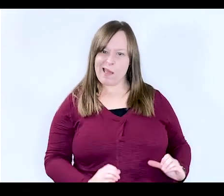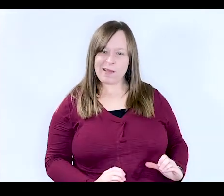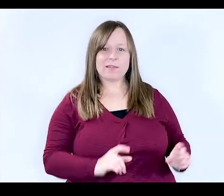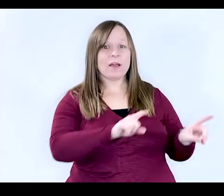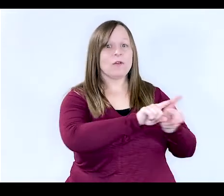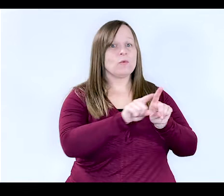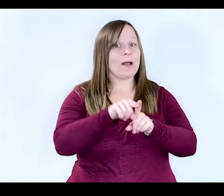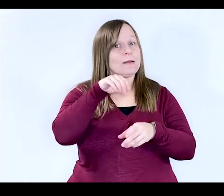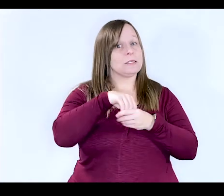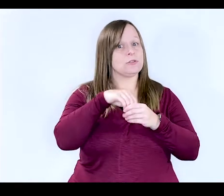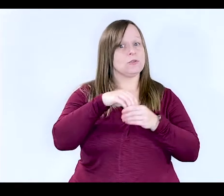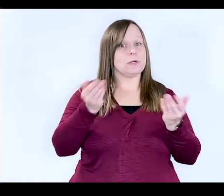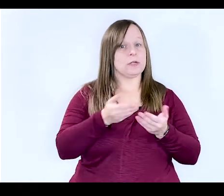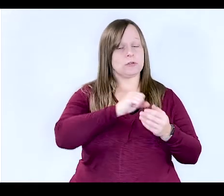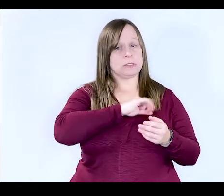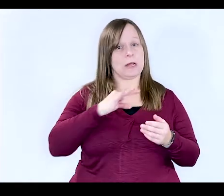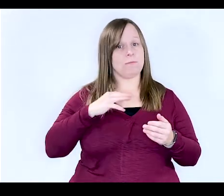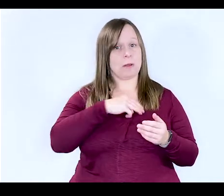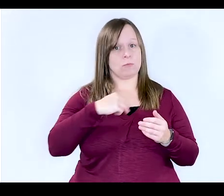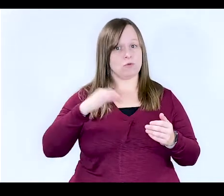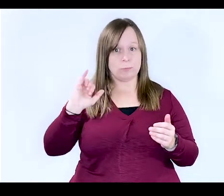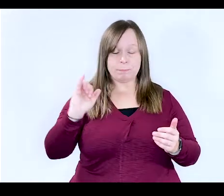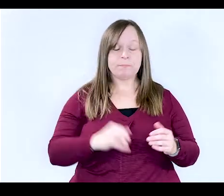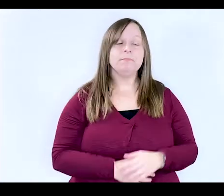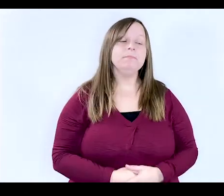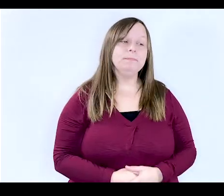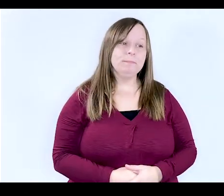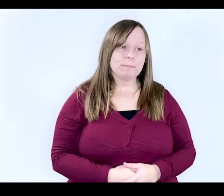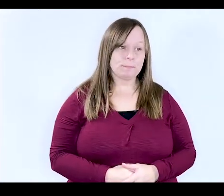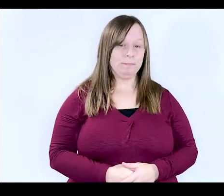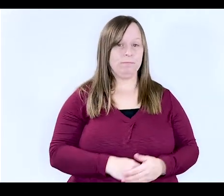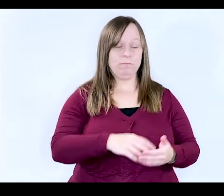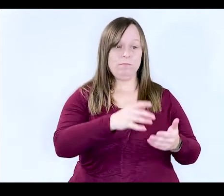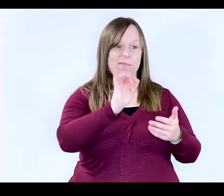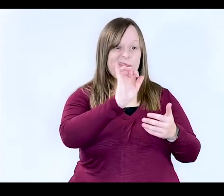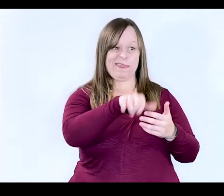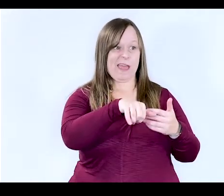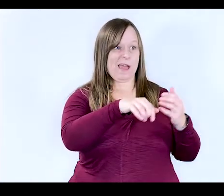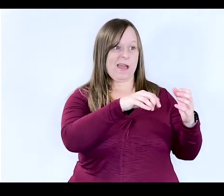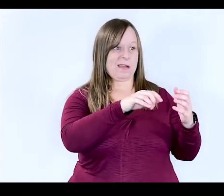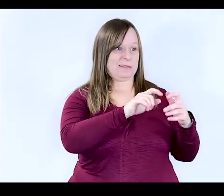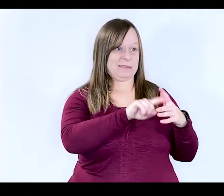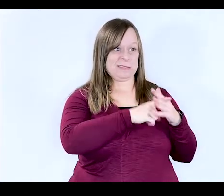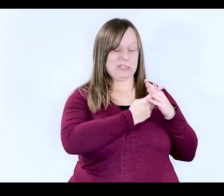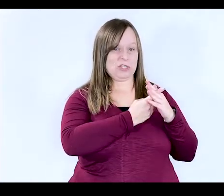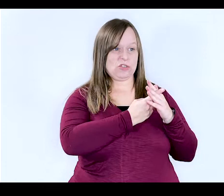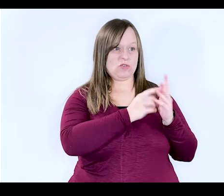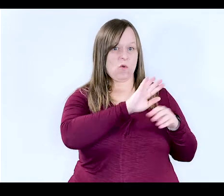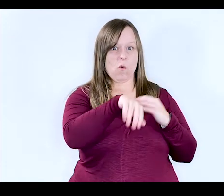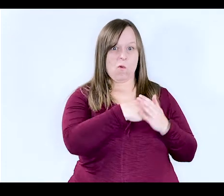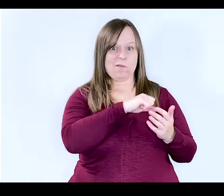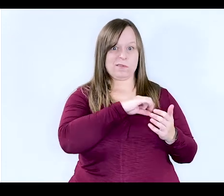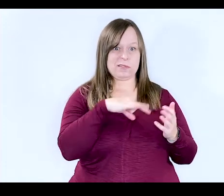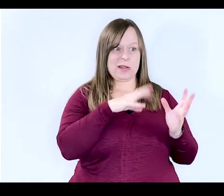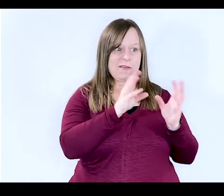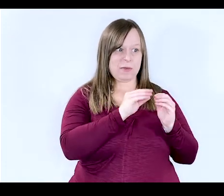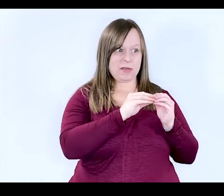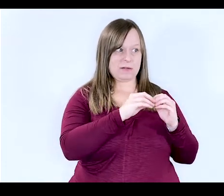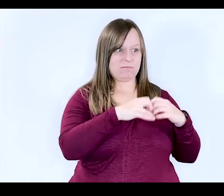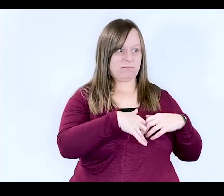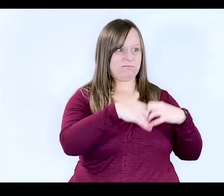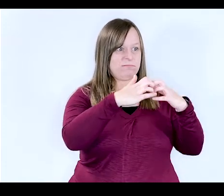clients, as well as internally here for our own staff. And as a result of that initial all staff